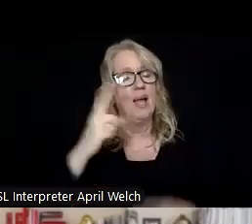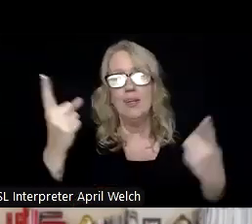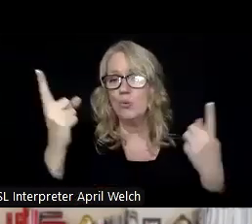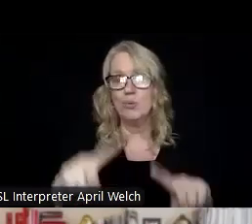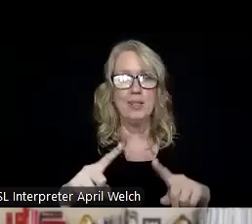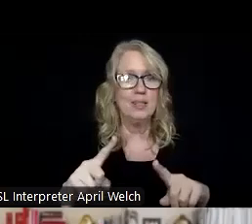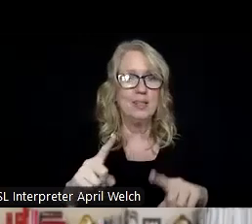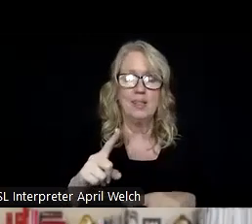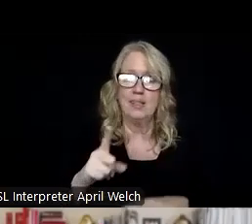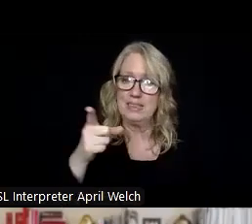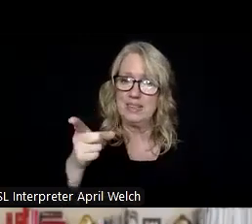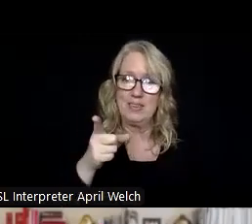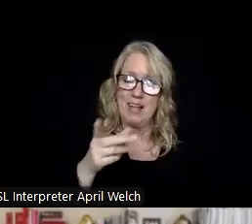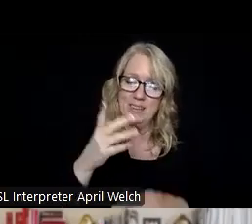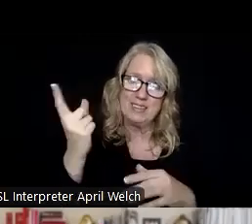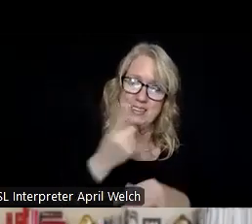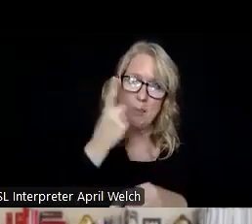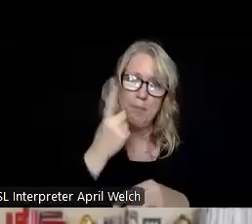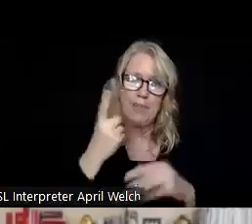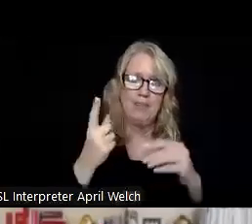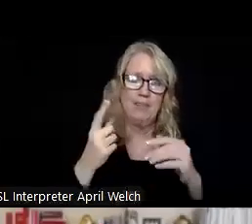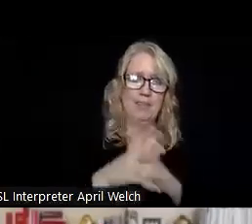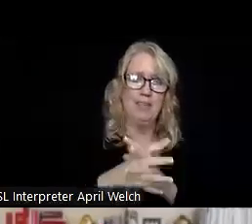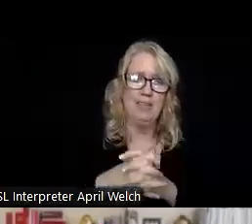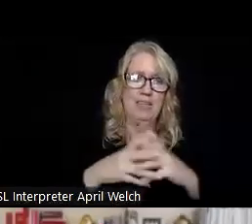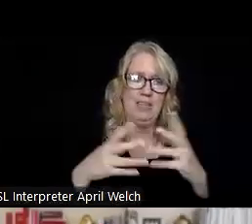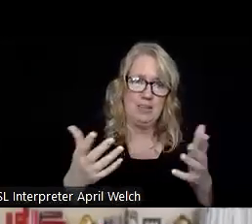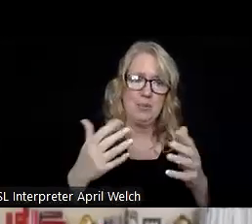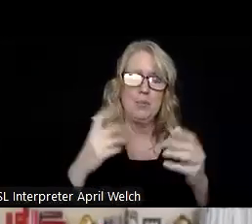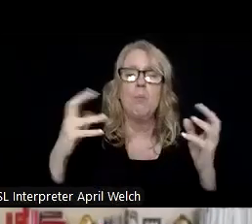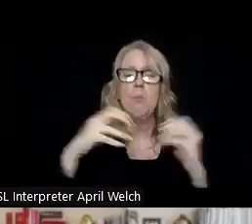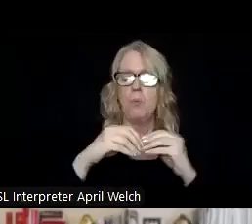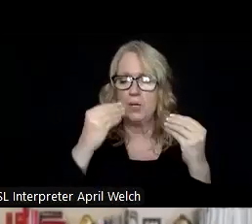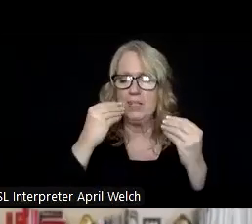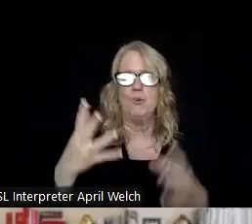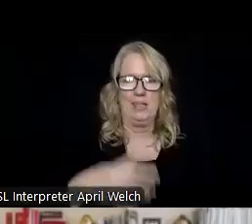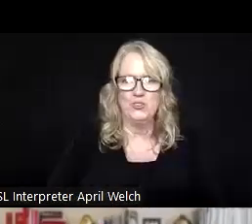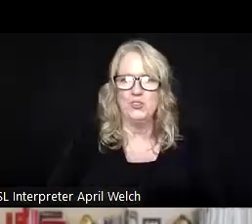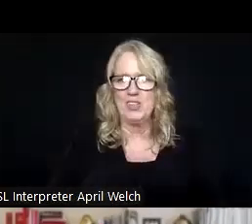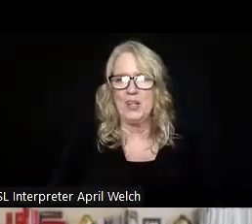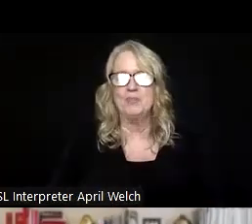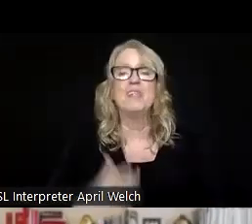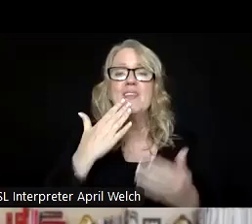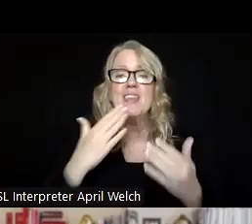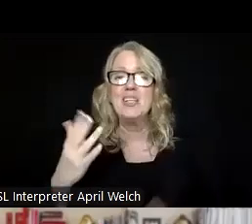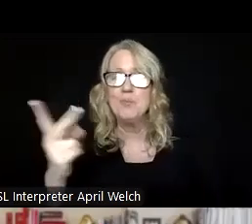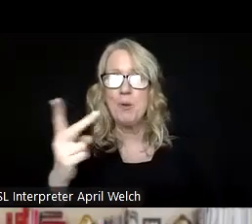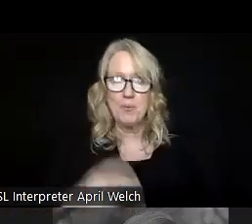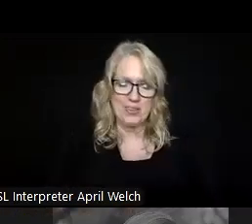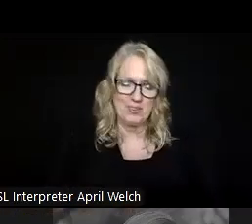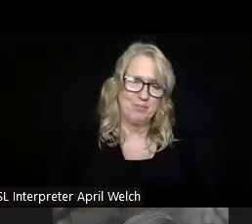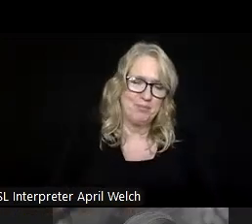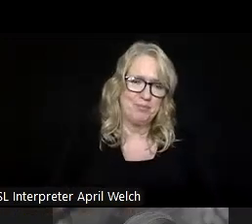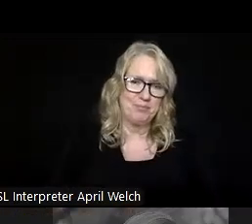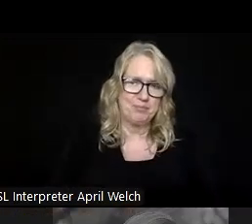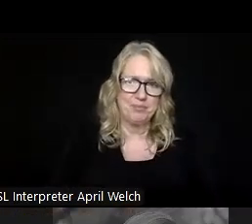this is something we want to look towards the end of giving more information on, please. So thank you both.